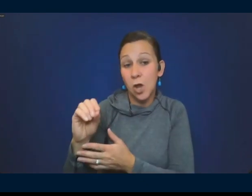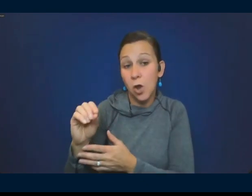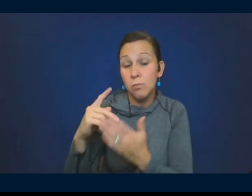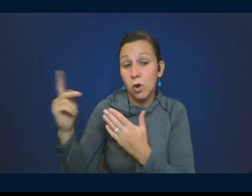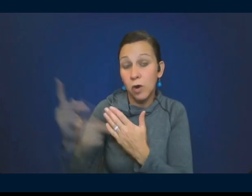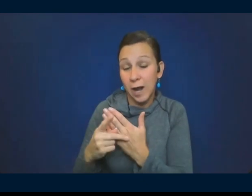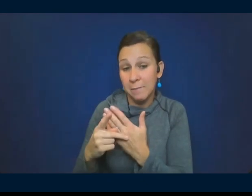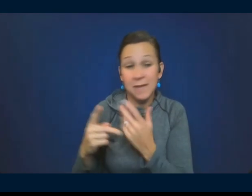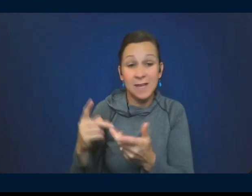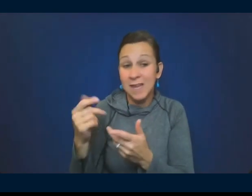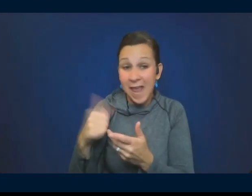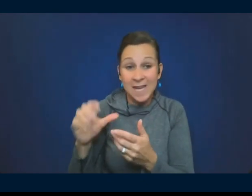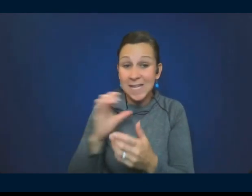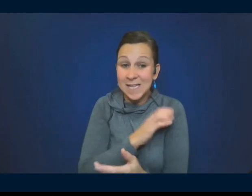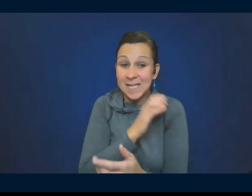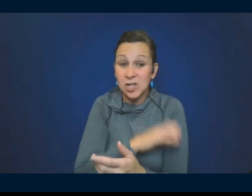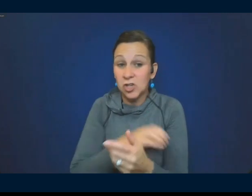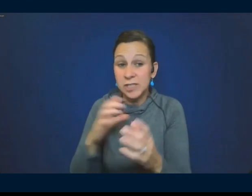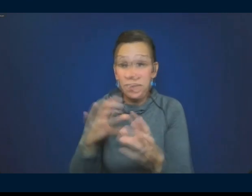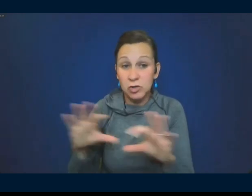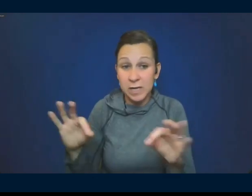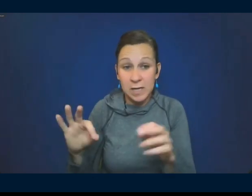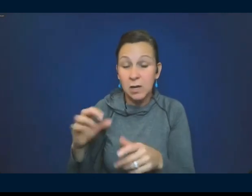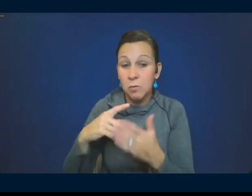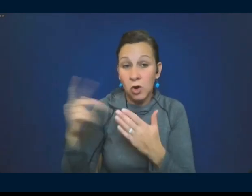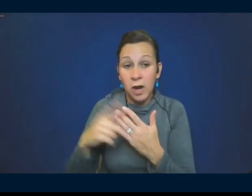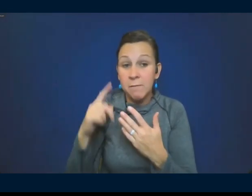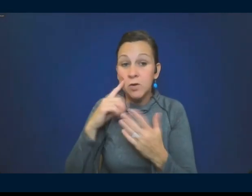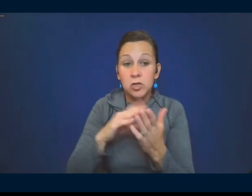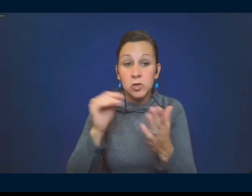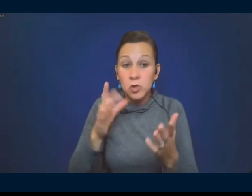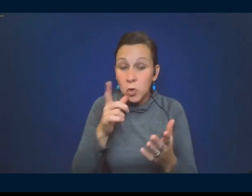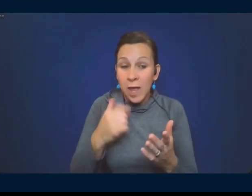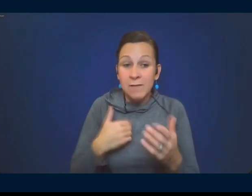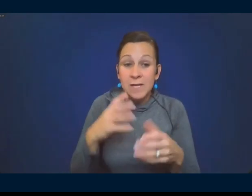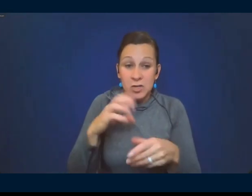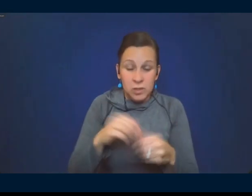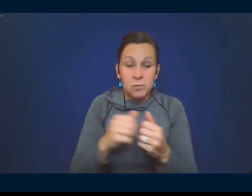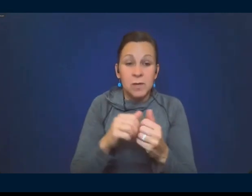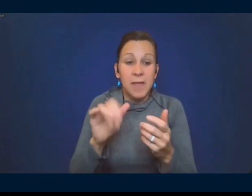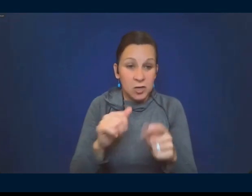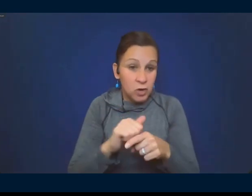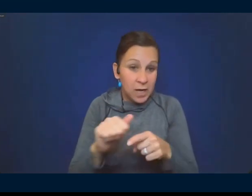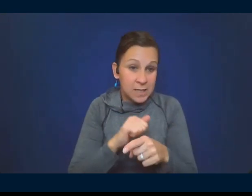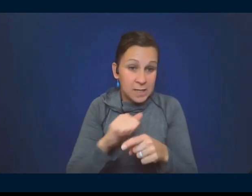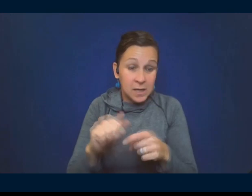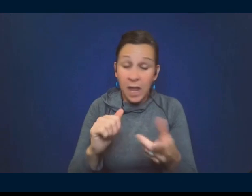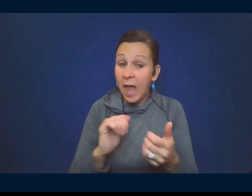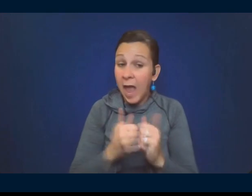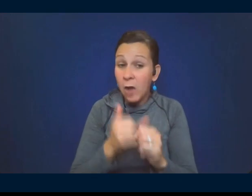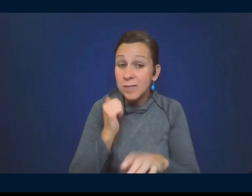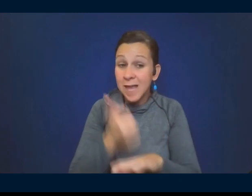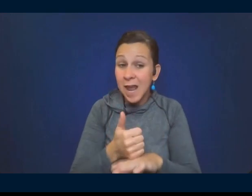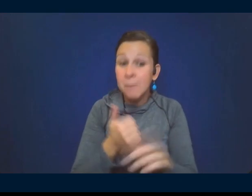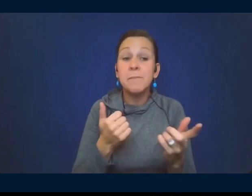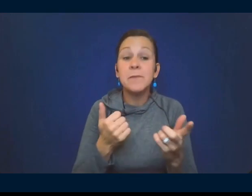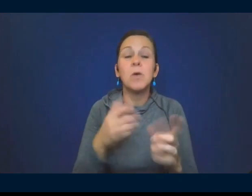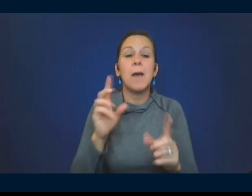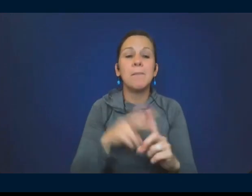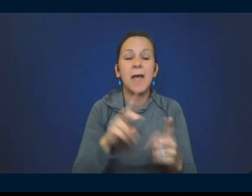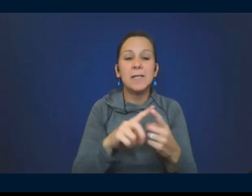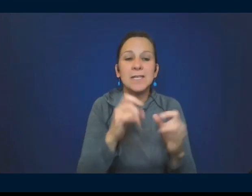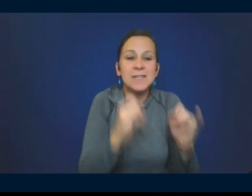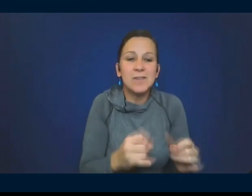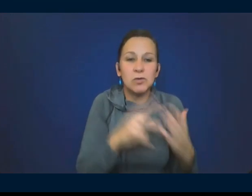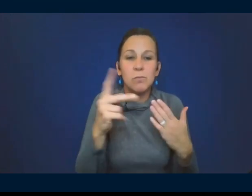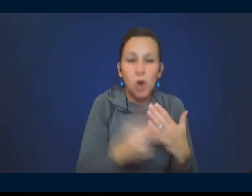any clinical degree program for students who have an interest in dual degree training. The way it's set up, you apply to your individual programs